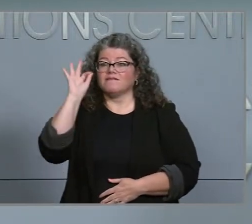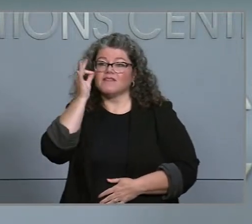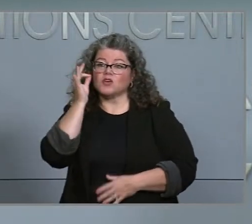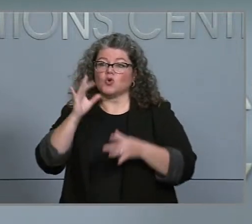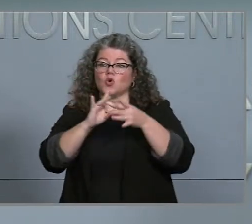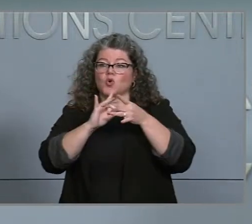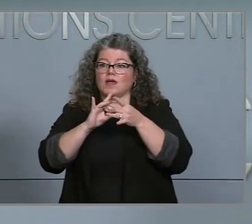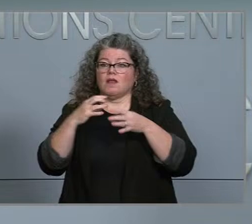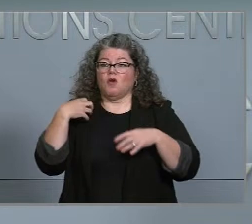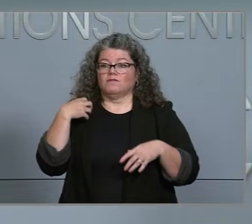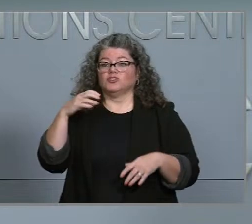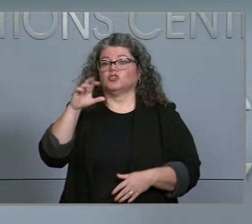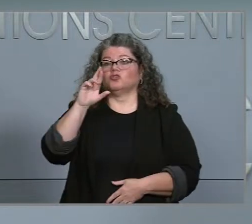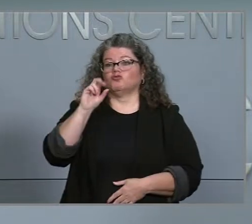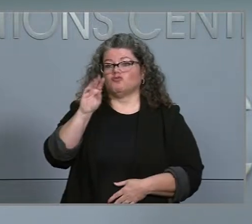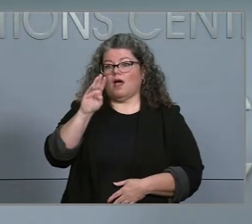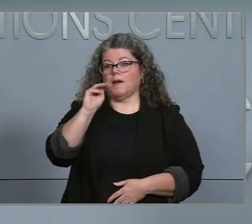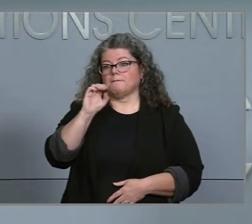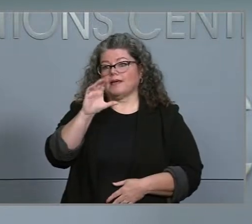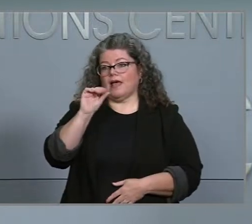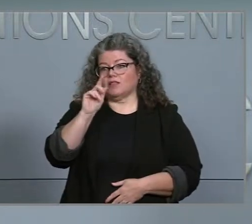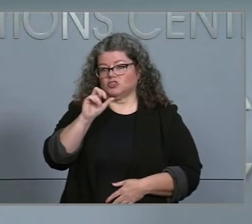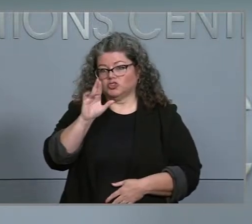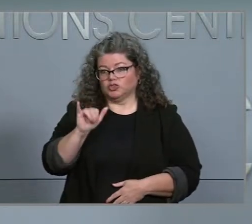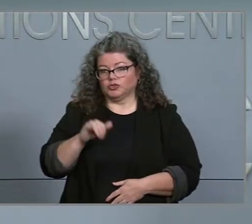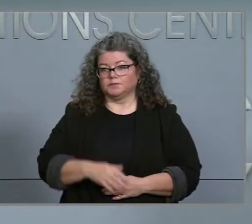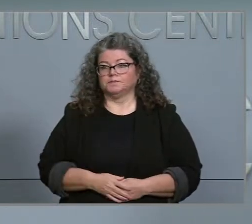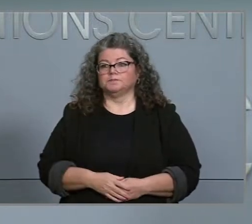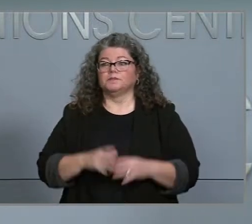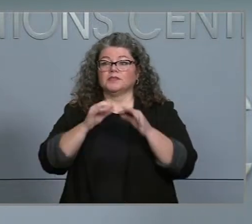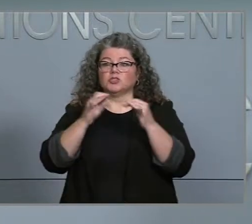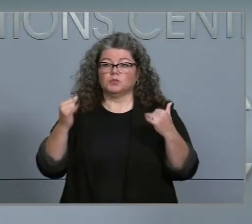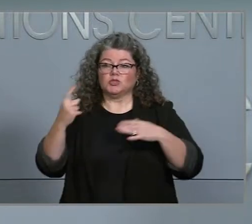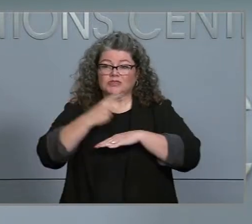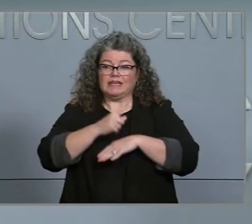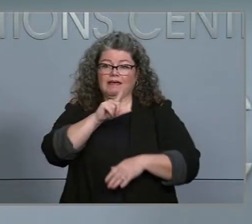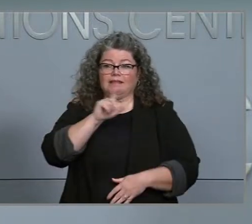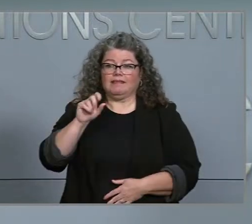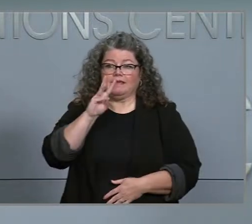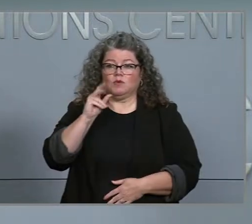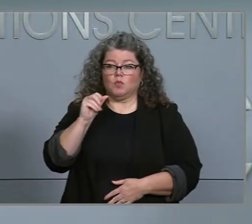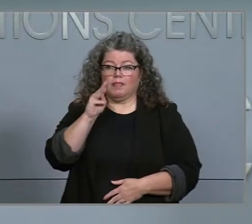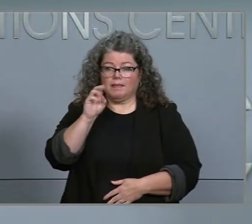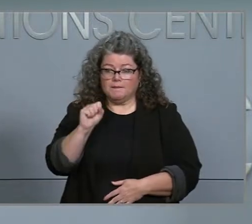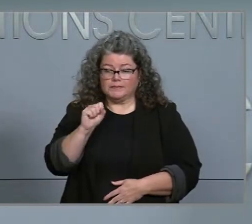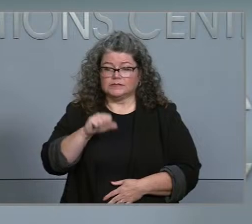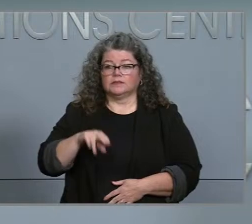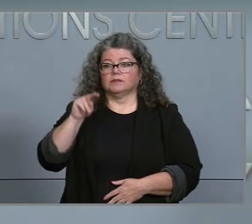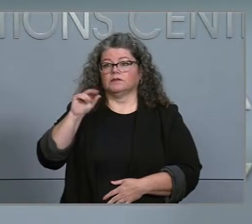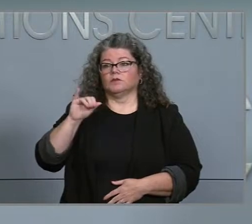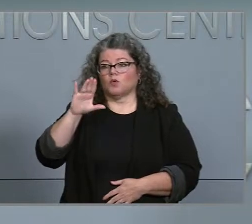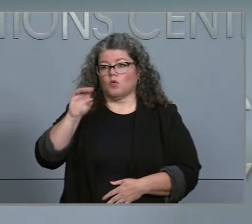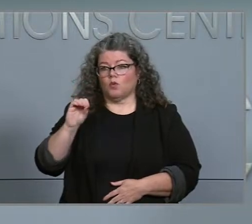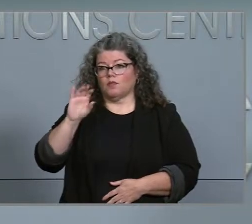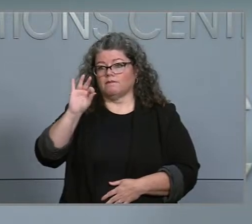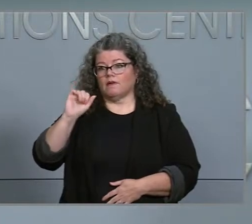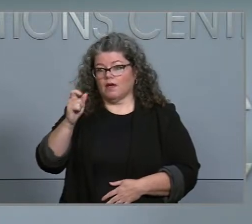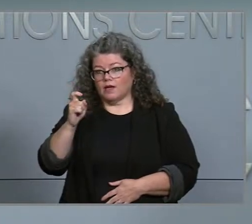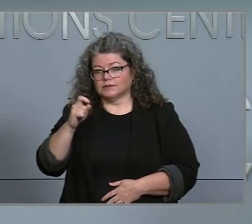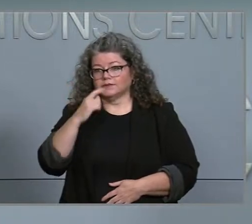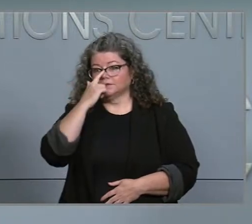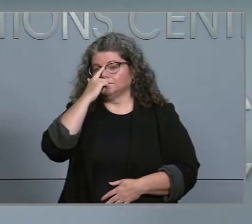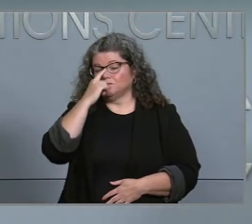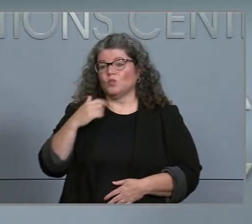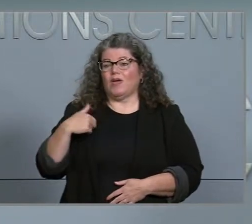Officer Rod McAllister. Our American Sign Language interpreters are Lee Williams and Nicole Fox. And behind the scenes,